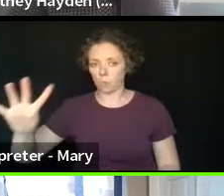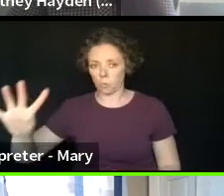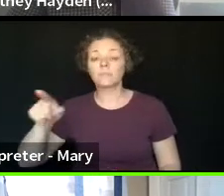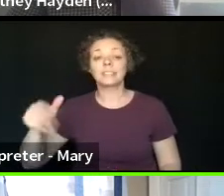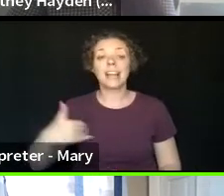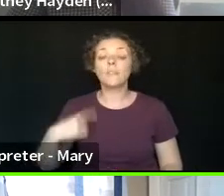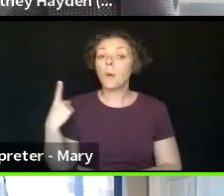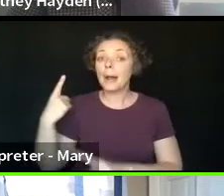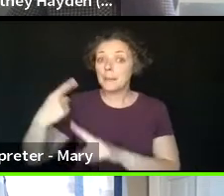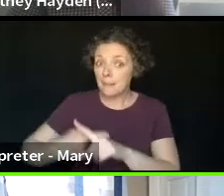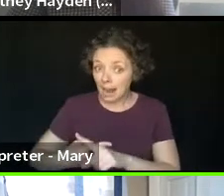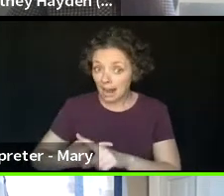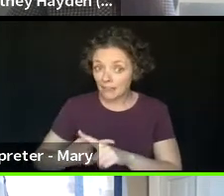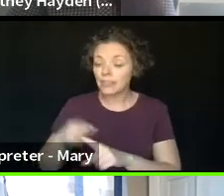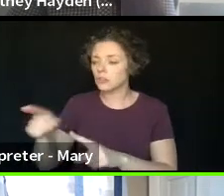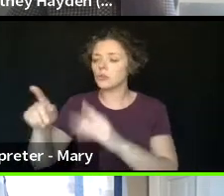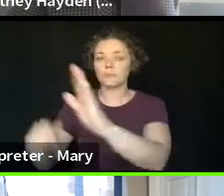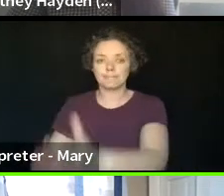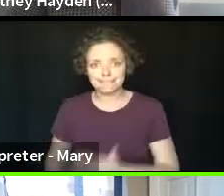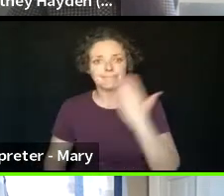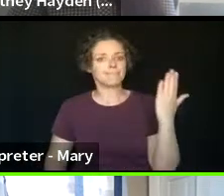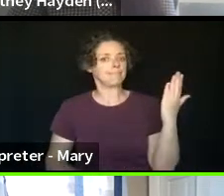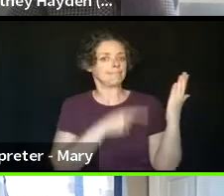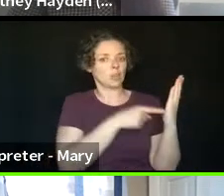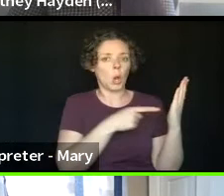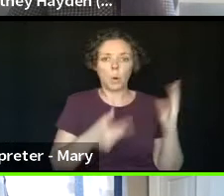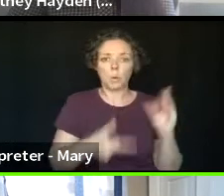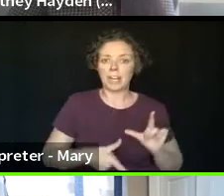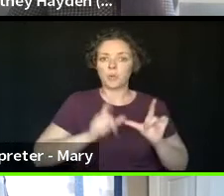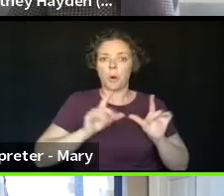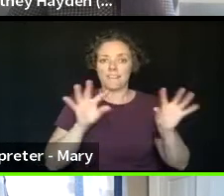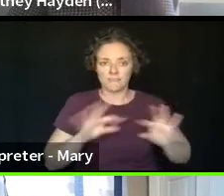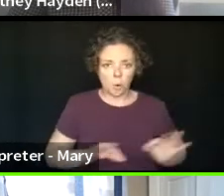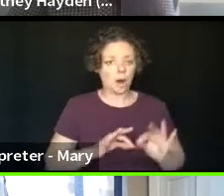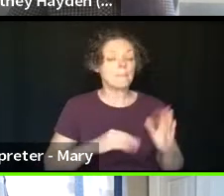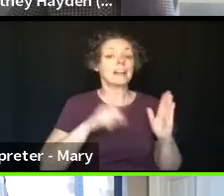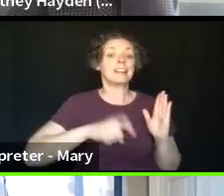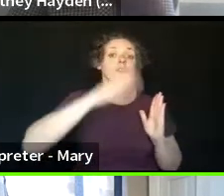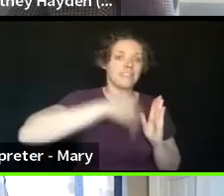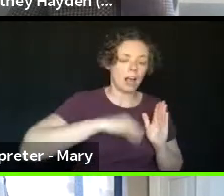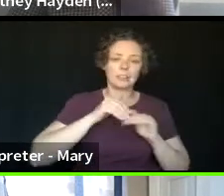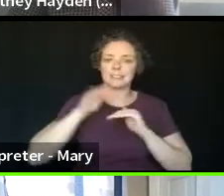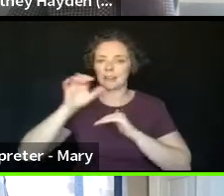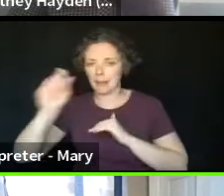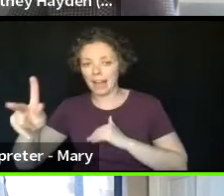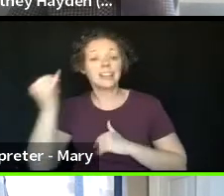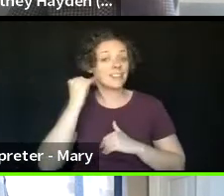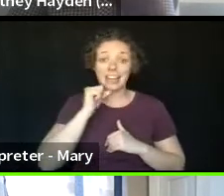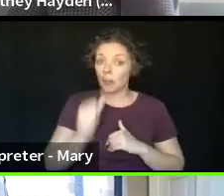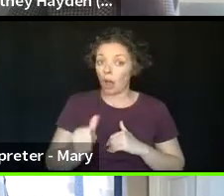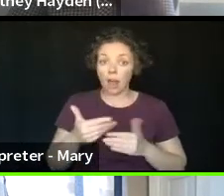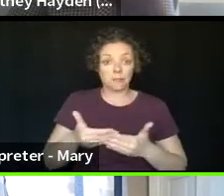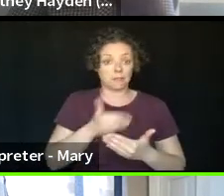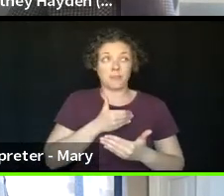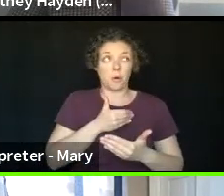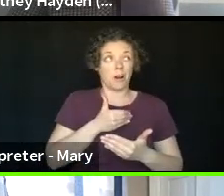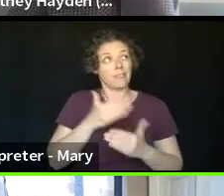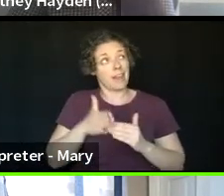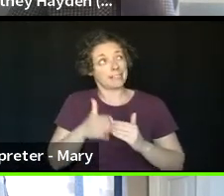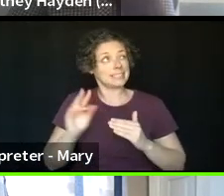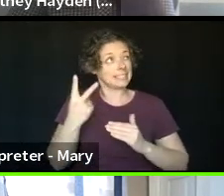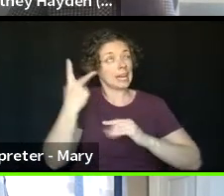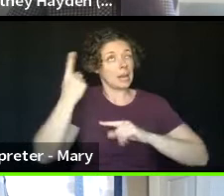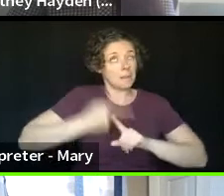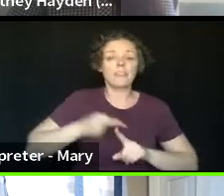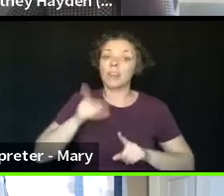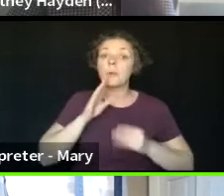to return the renewal form, complete it, or do it online. If they don't, at the end of that second month, they lose eligibility. So at